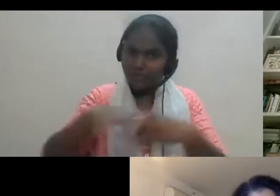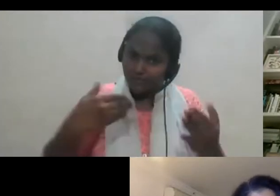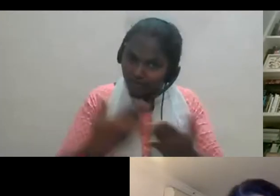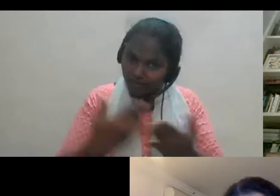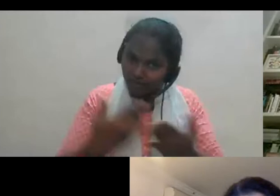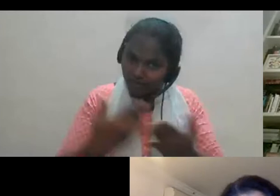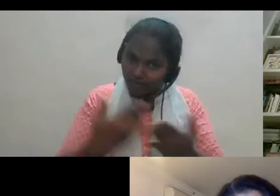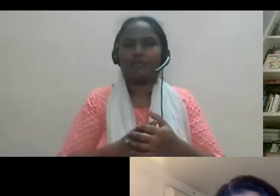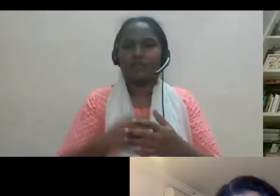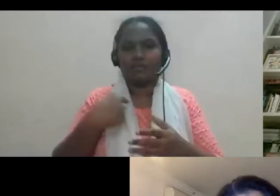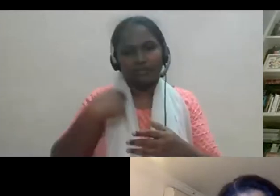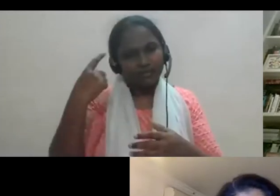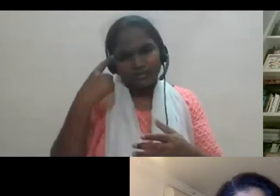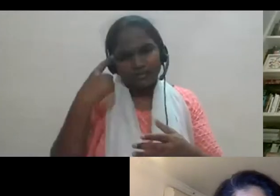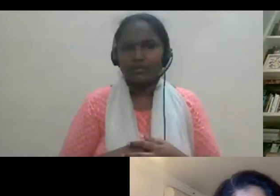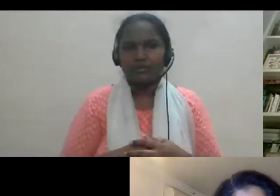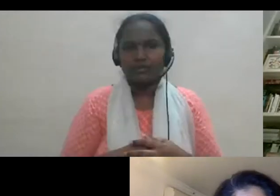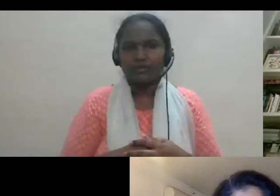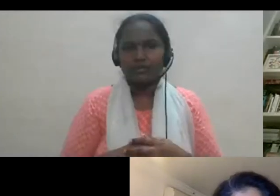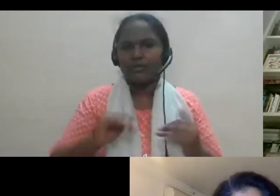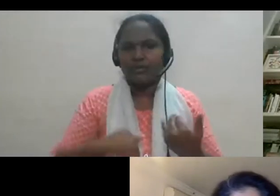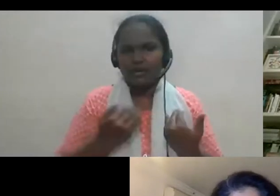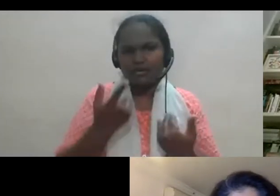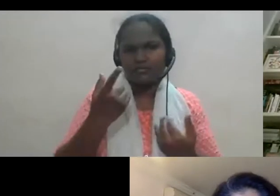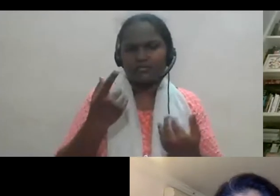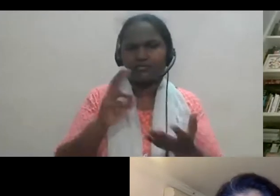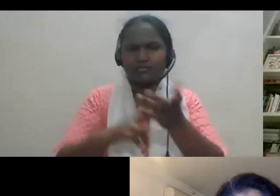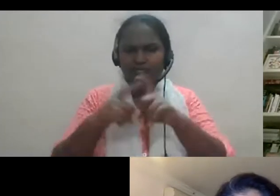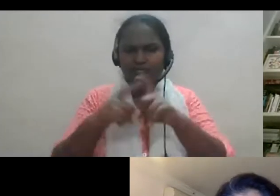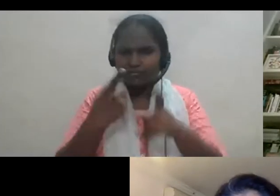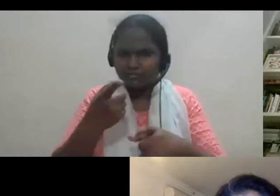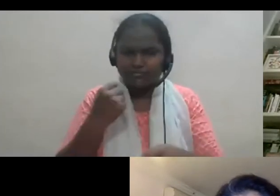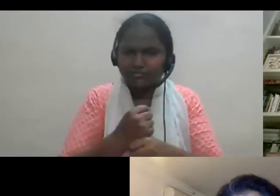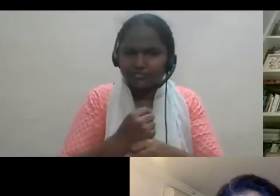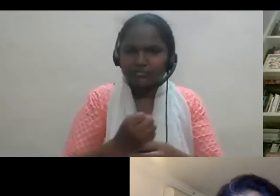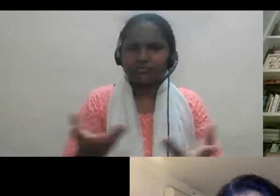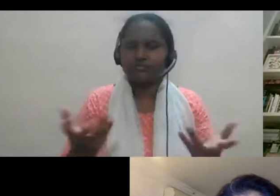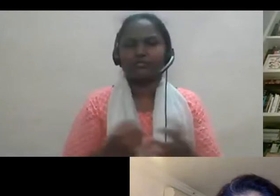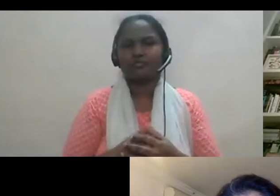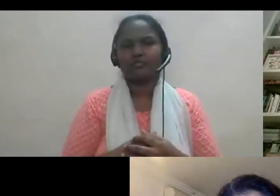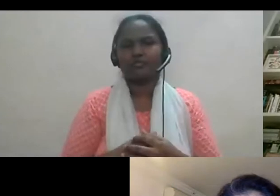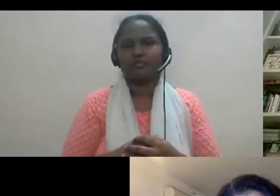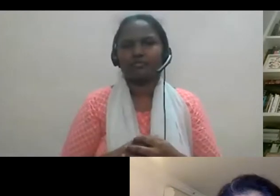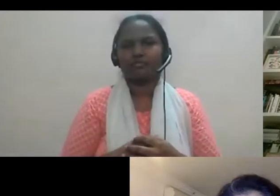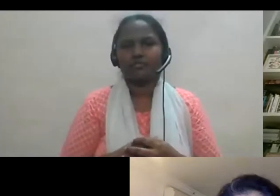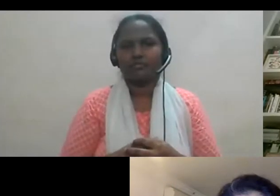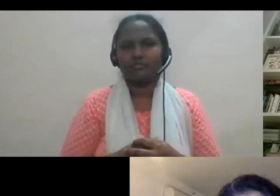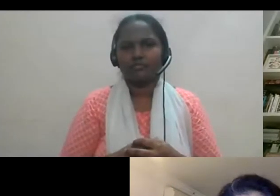voices? So I think, how are you negotiating that tightrope? Well,